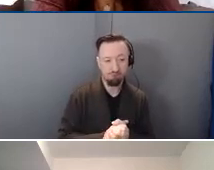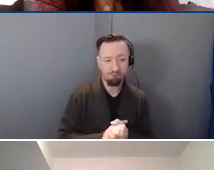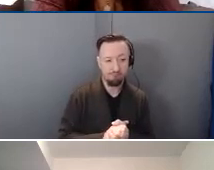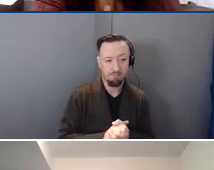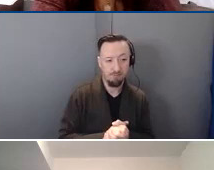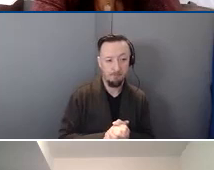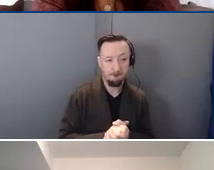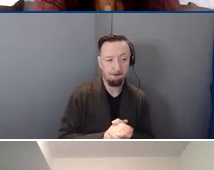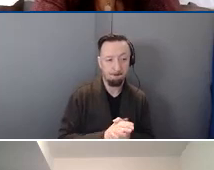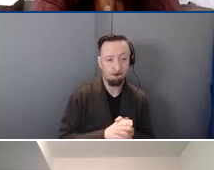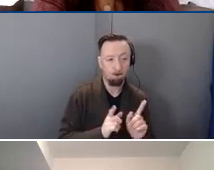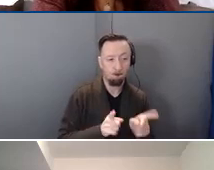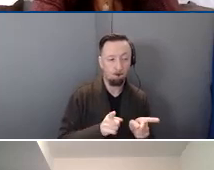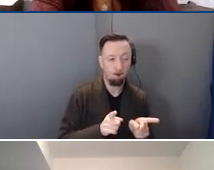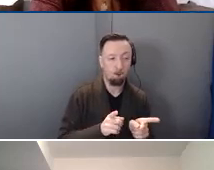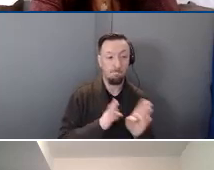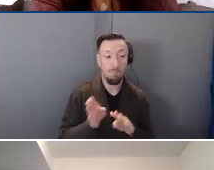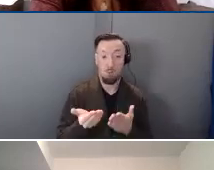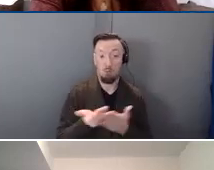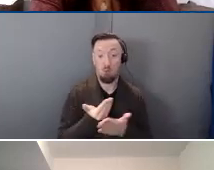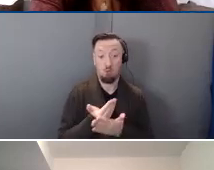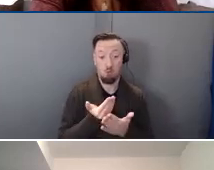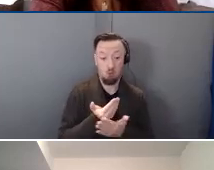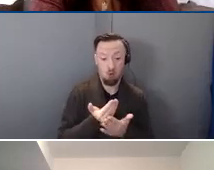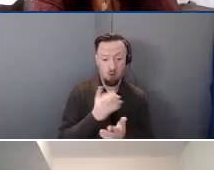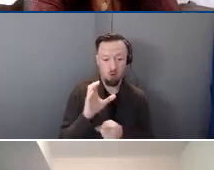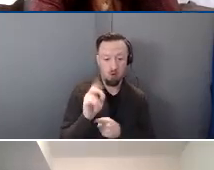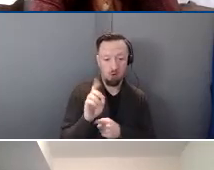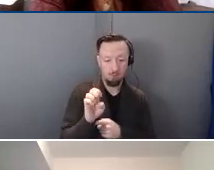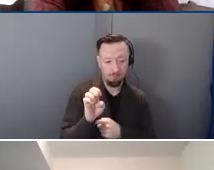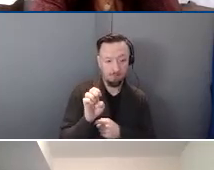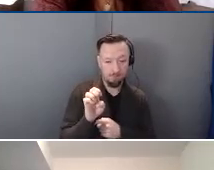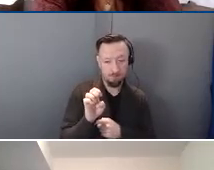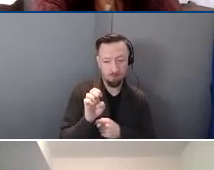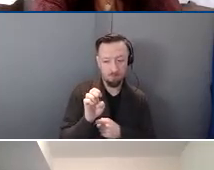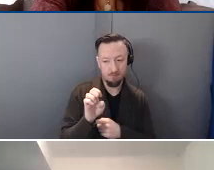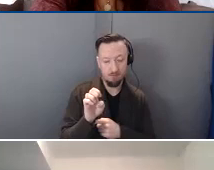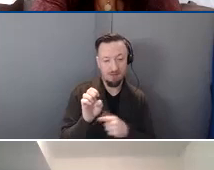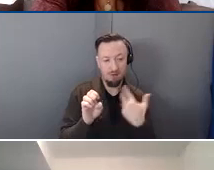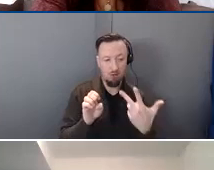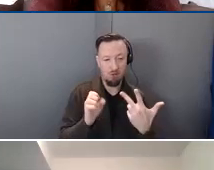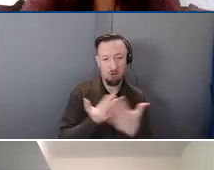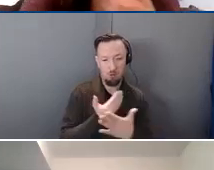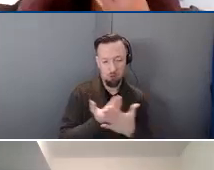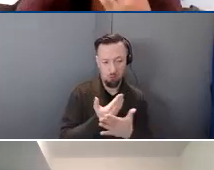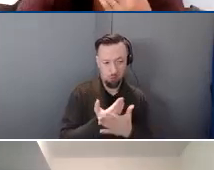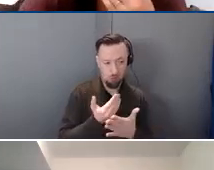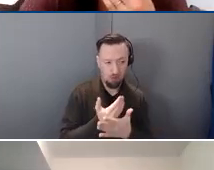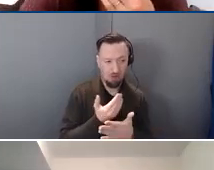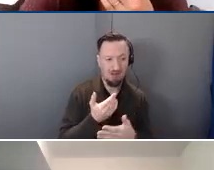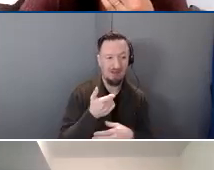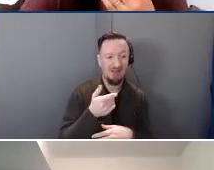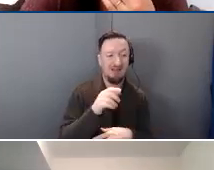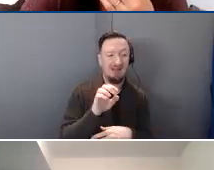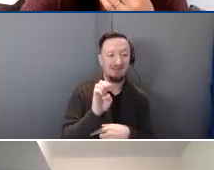And now we're moving into our new codes. And these are 3 new codes, and they're for the exclusion of the